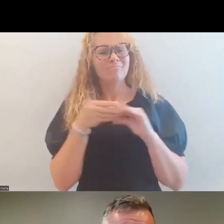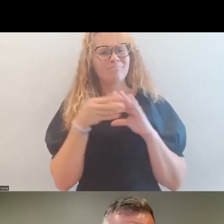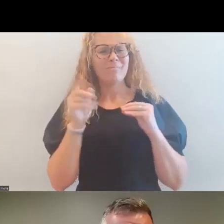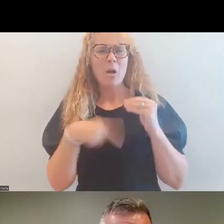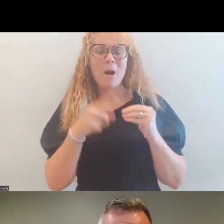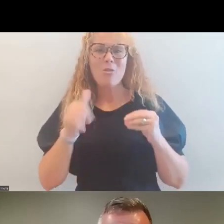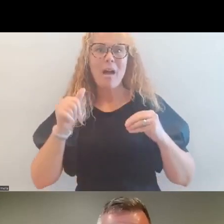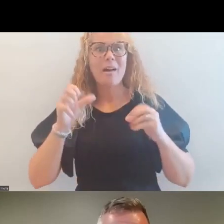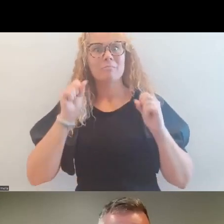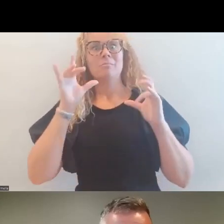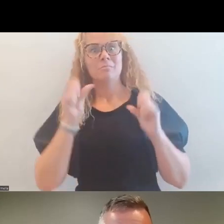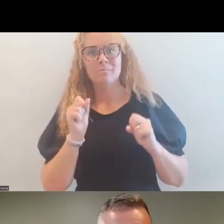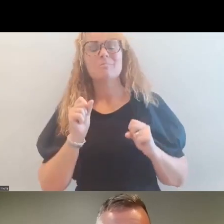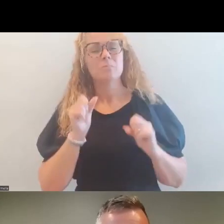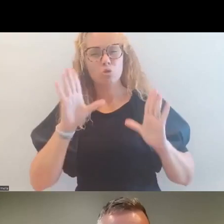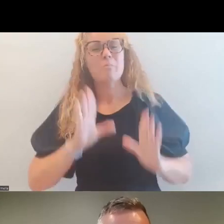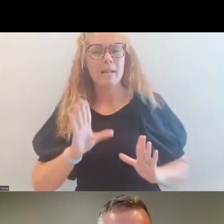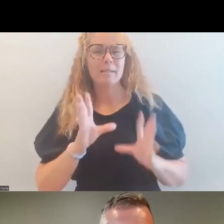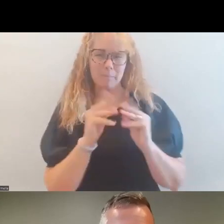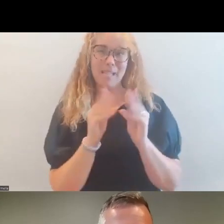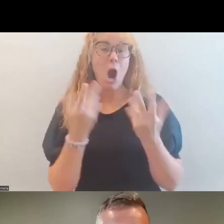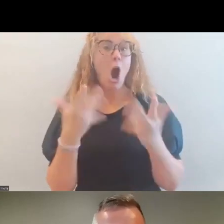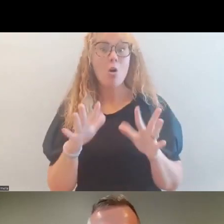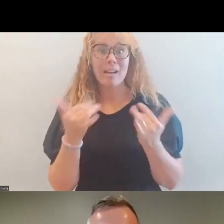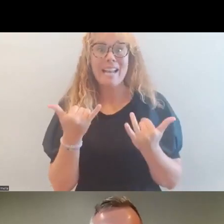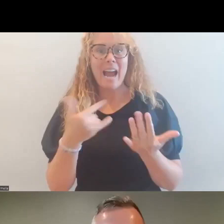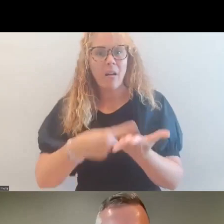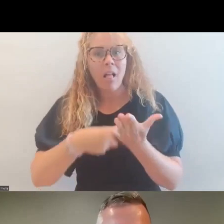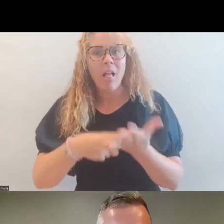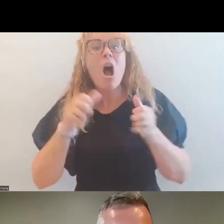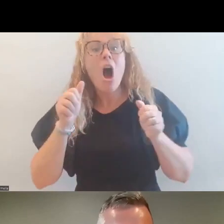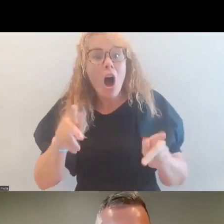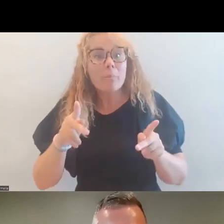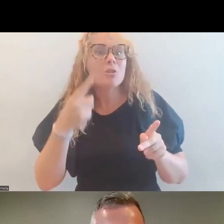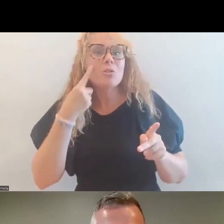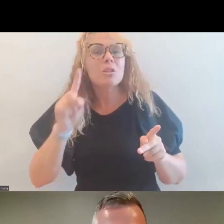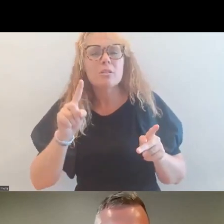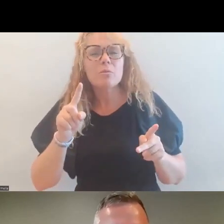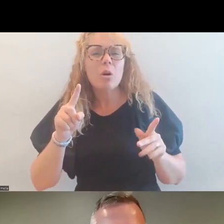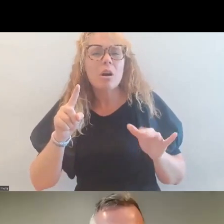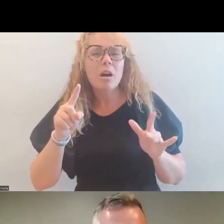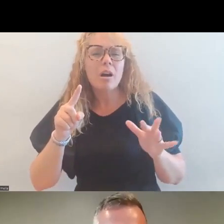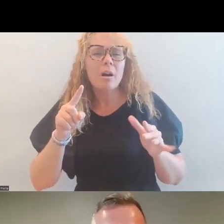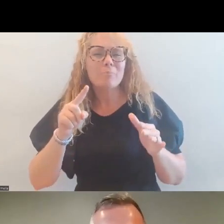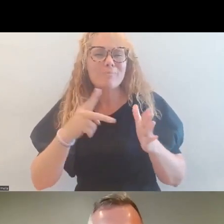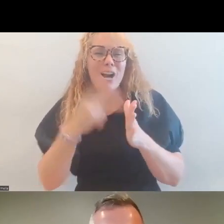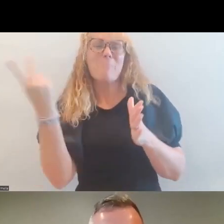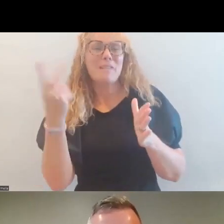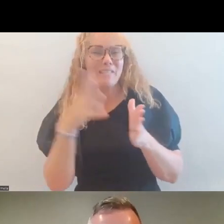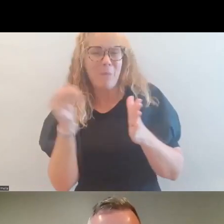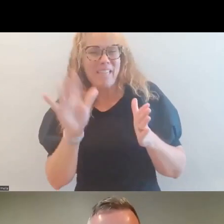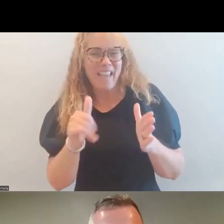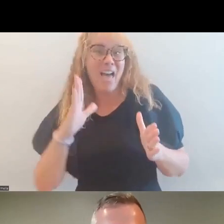tremendous meeting. We are already discussing opportunities to replicate that in some way